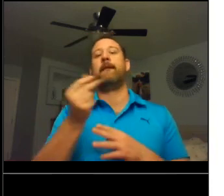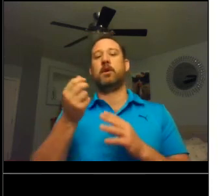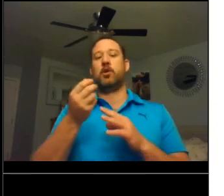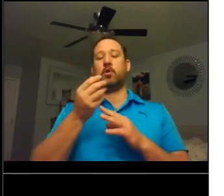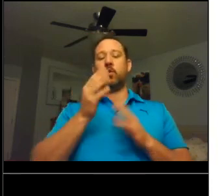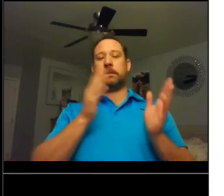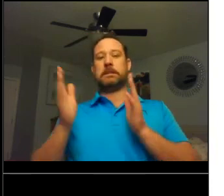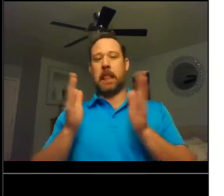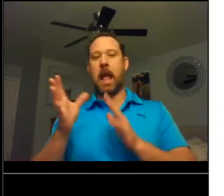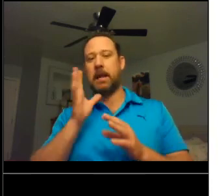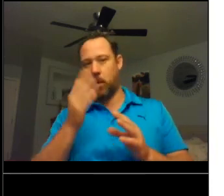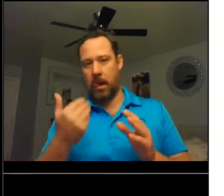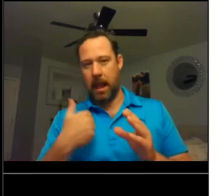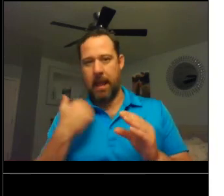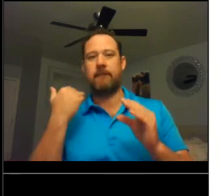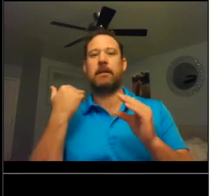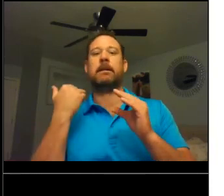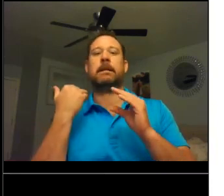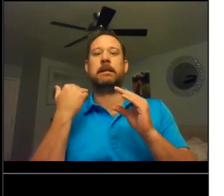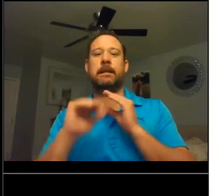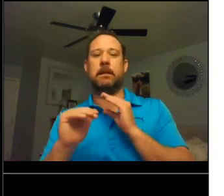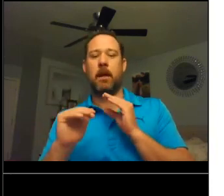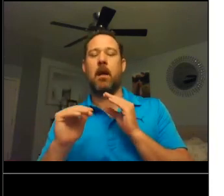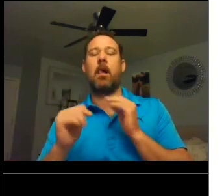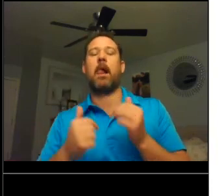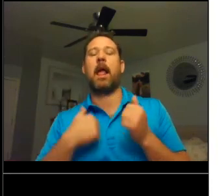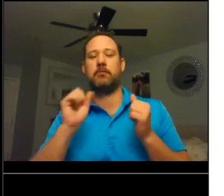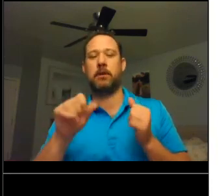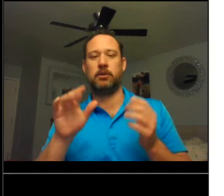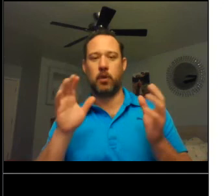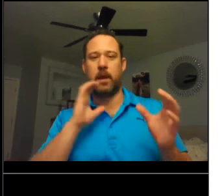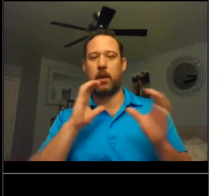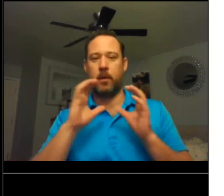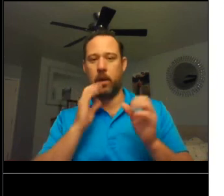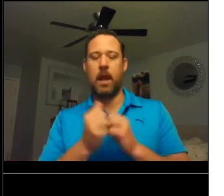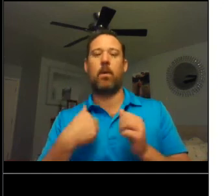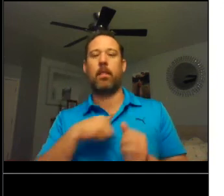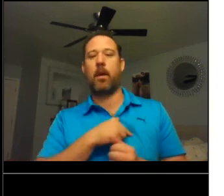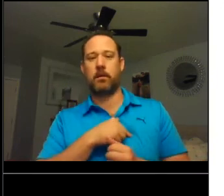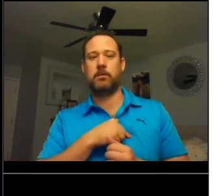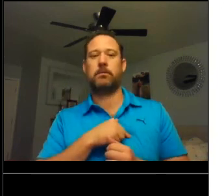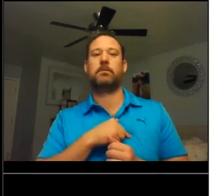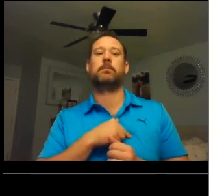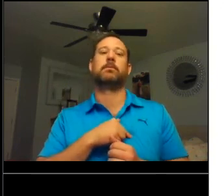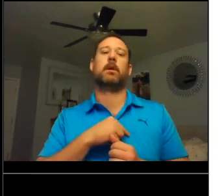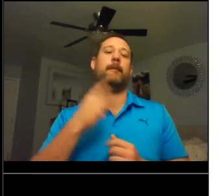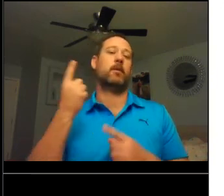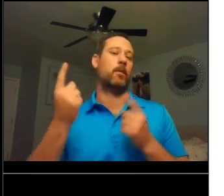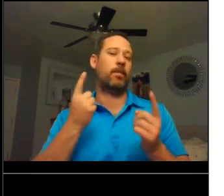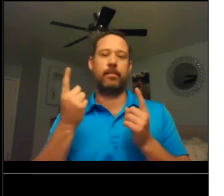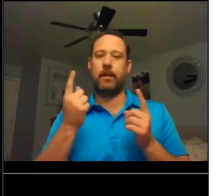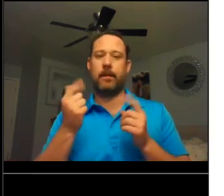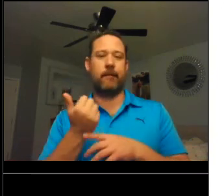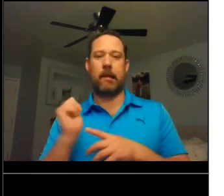email that you can, or the email address that you can communicate with us if you think of